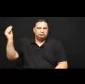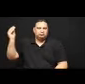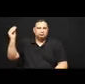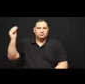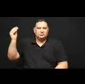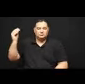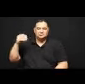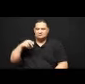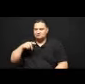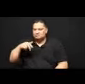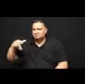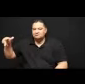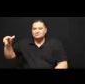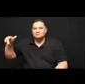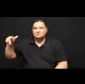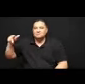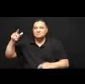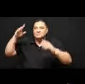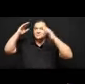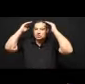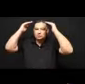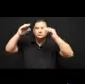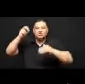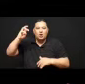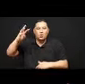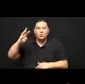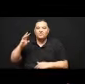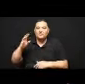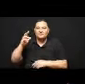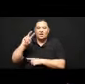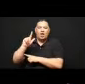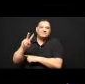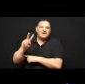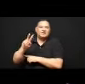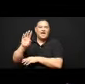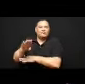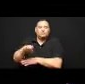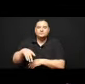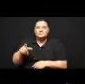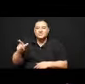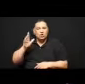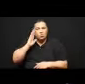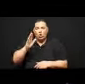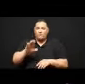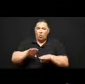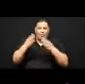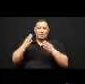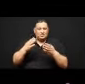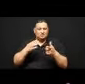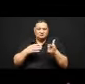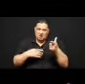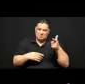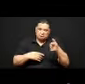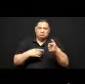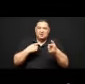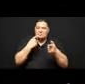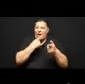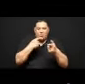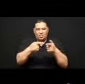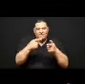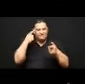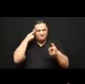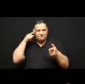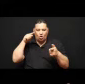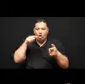dead of a Vegas afternoon. He would have opened a revolver's mouth for her and blamed nothing.